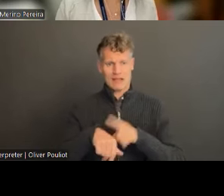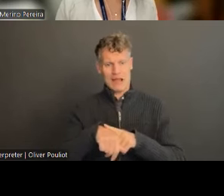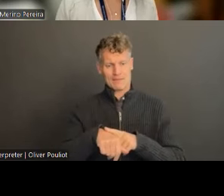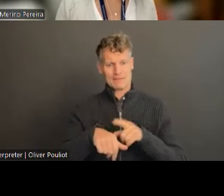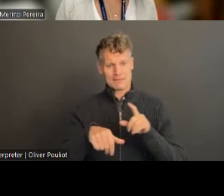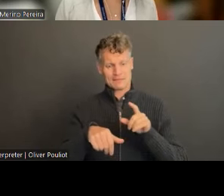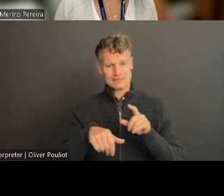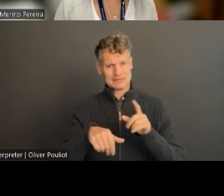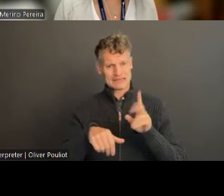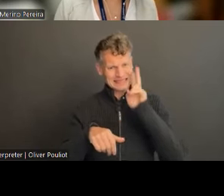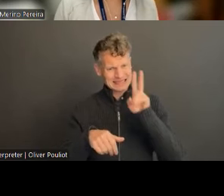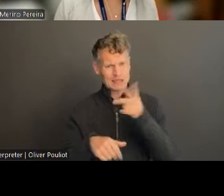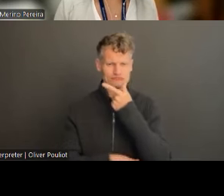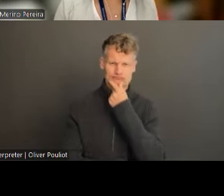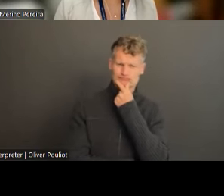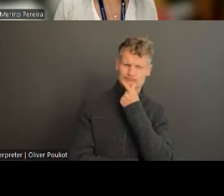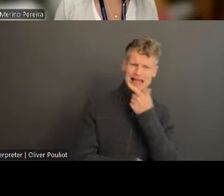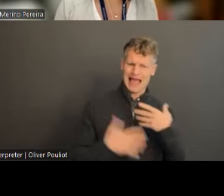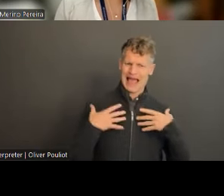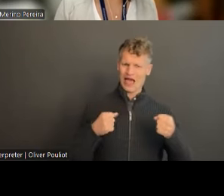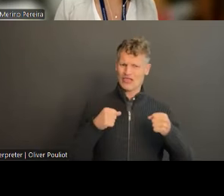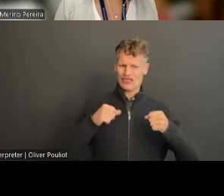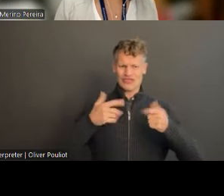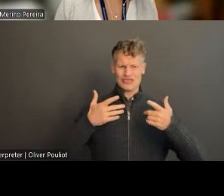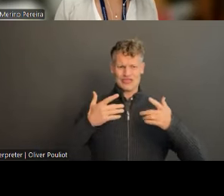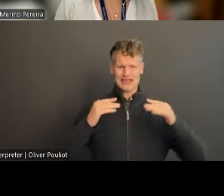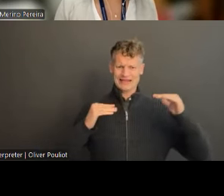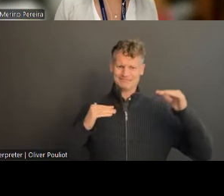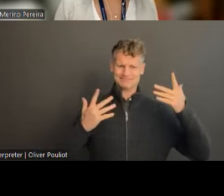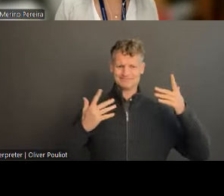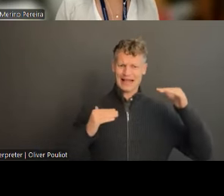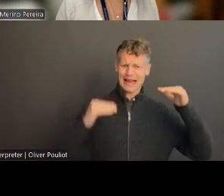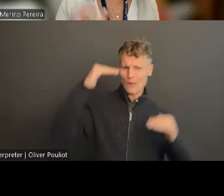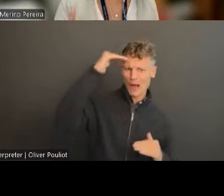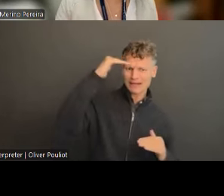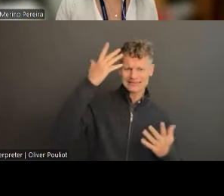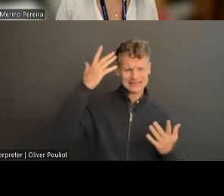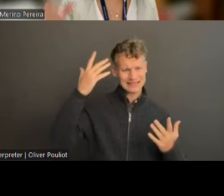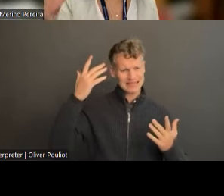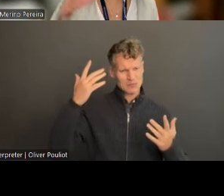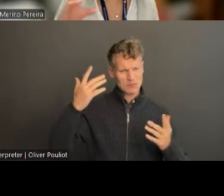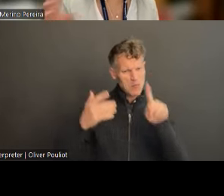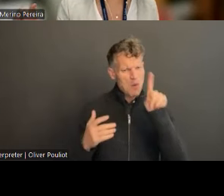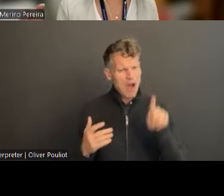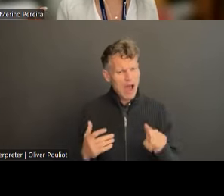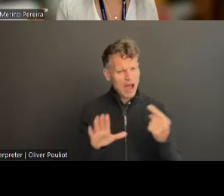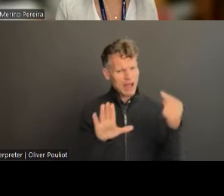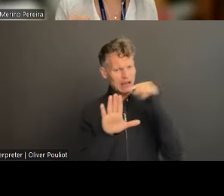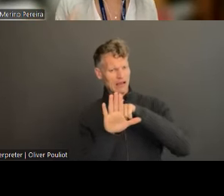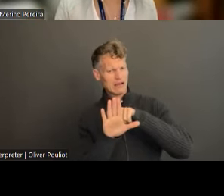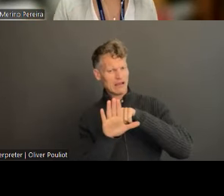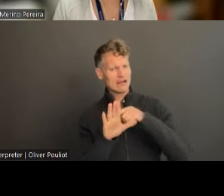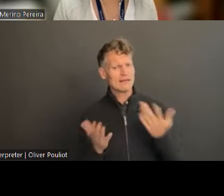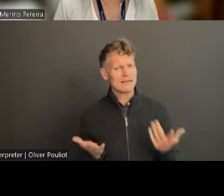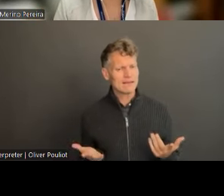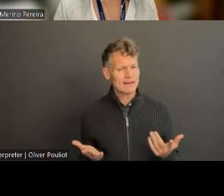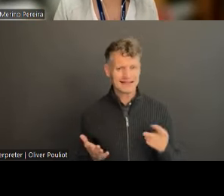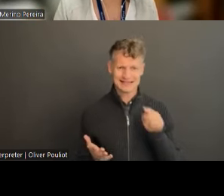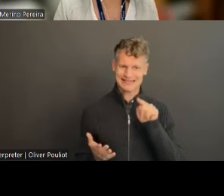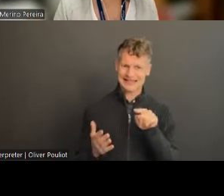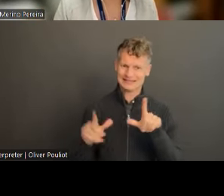inequity. And this is all very relevant, and the intersectoriality has to help us develop these approaches so that we